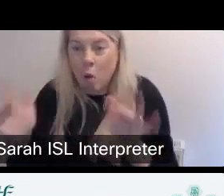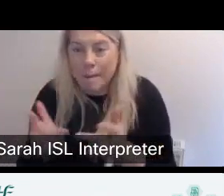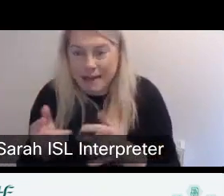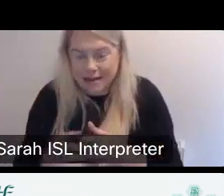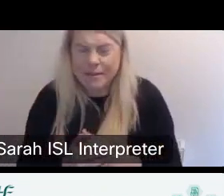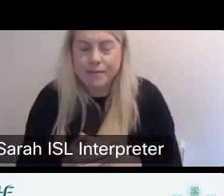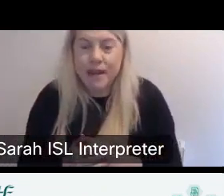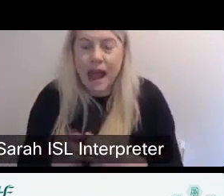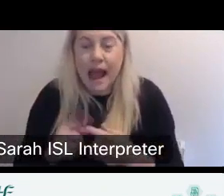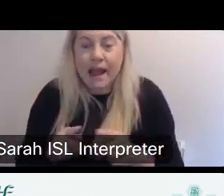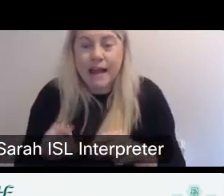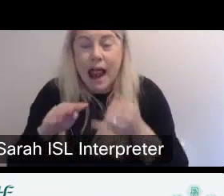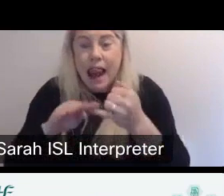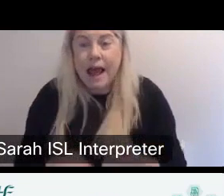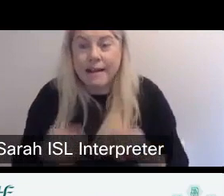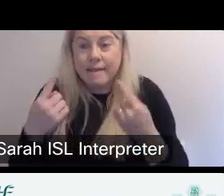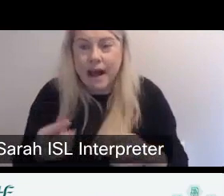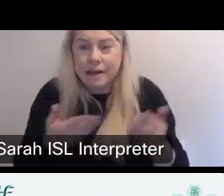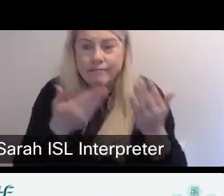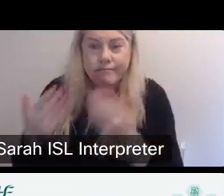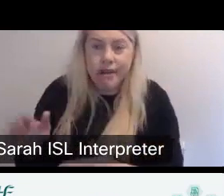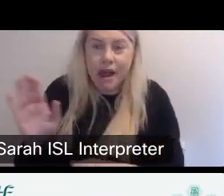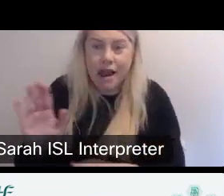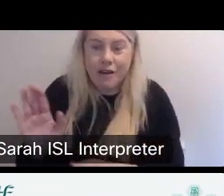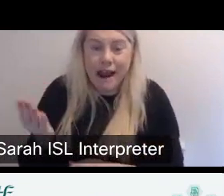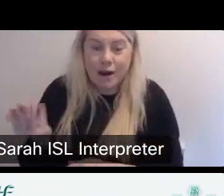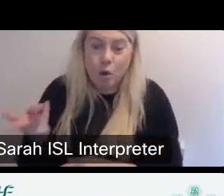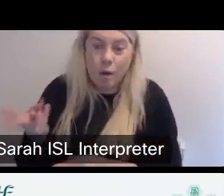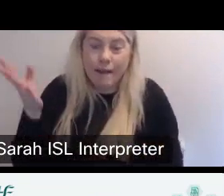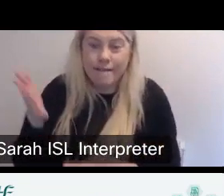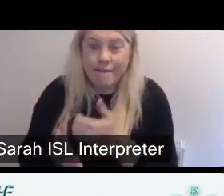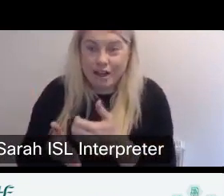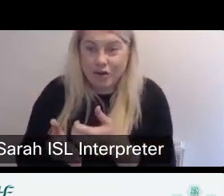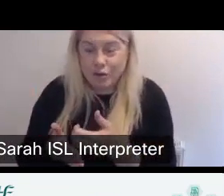Just finally, I'm going to hand to Lorraine, who's going to conclude with some